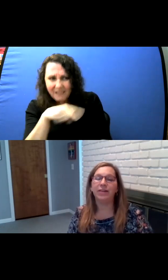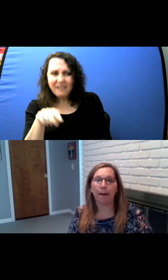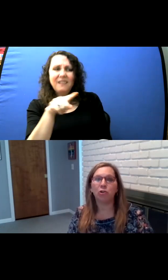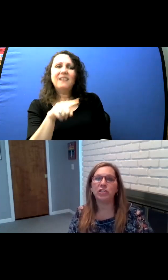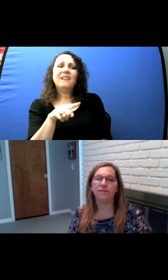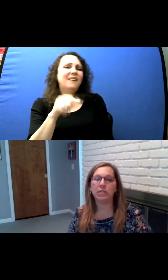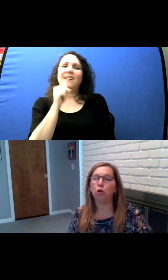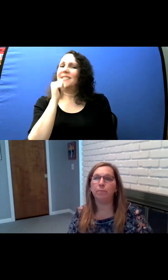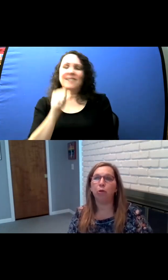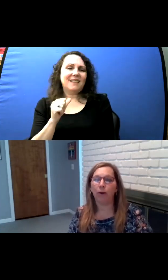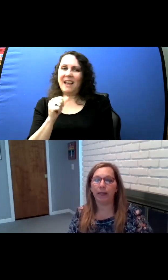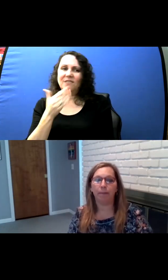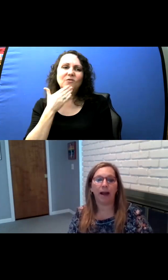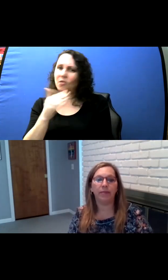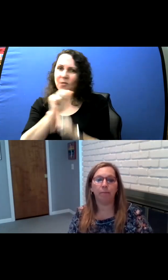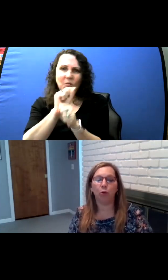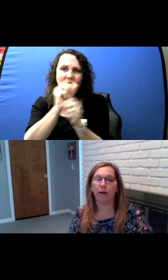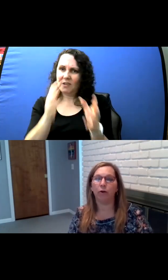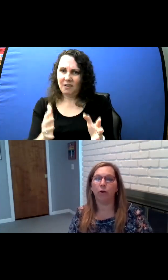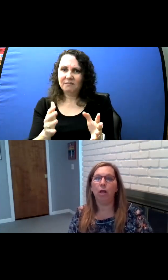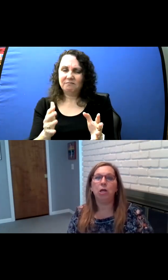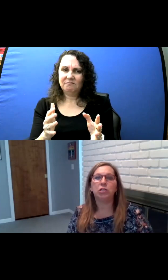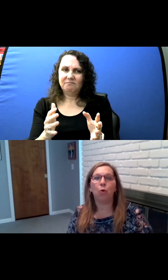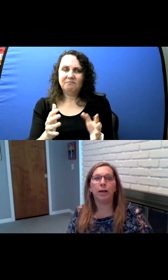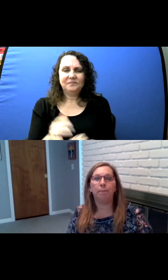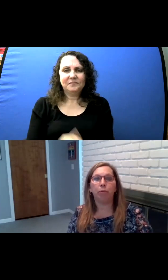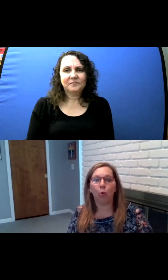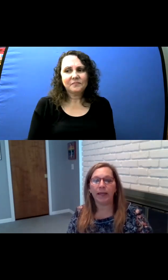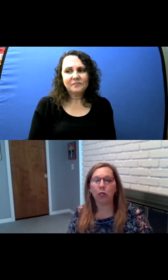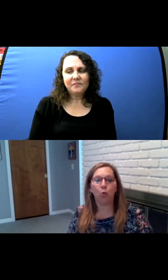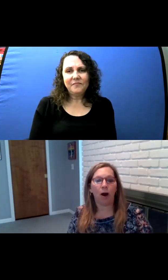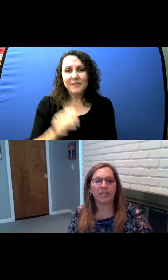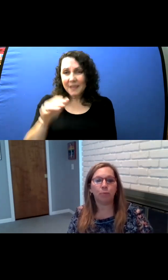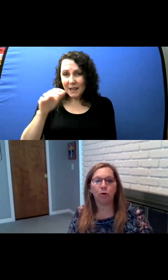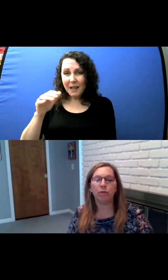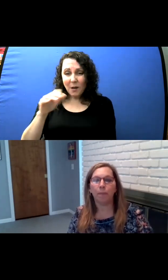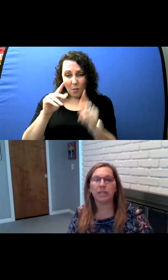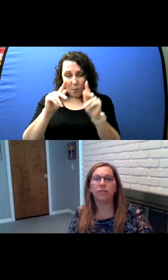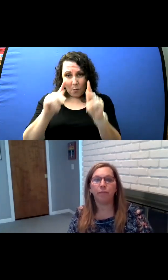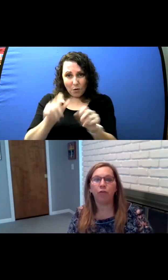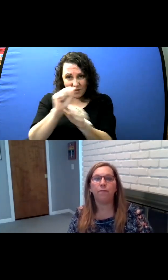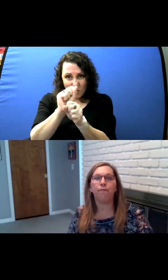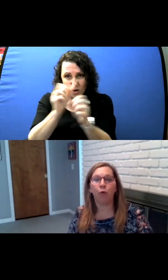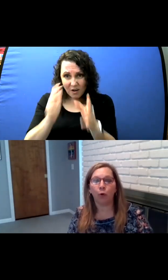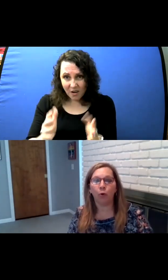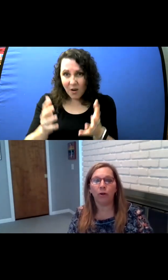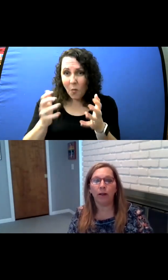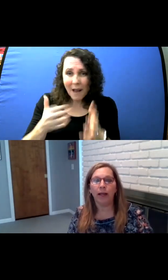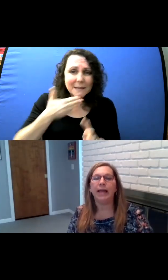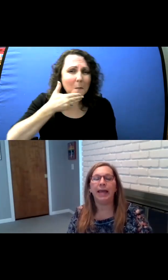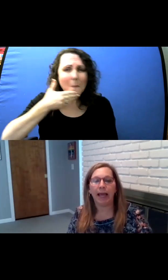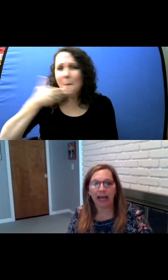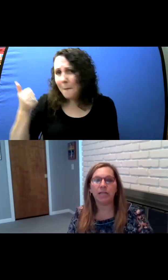aware that this person is not perceived as a good employee by the employer. So an employee who wants to put their best foot